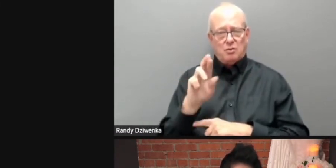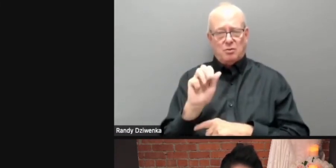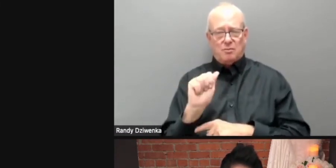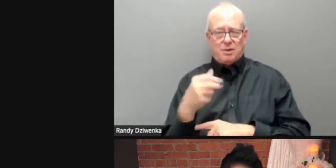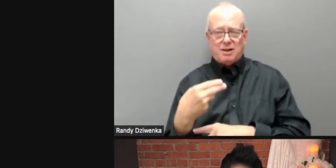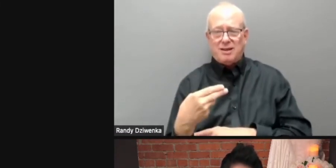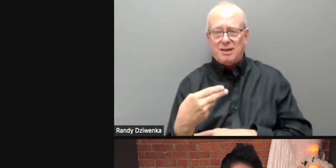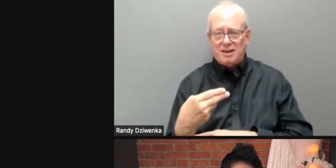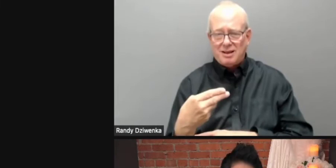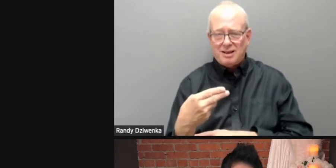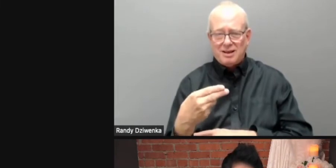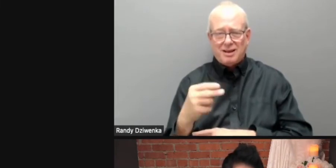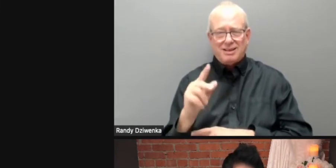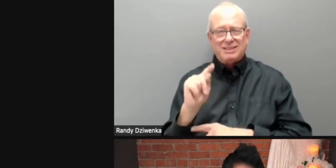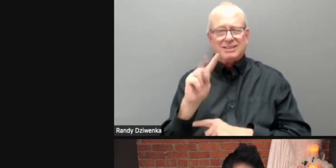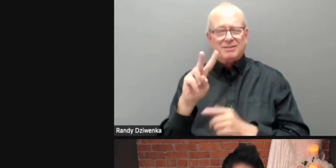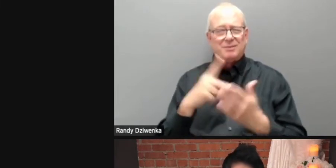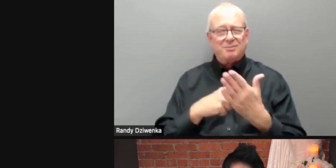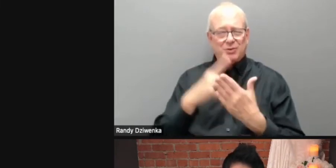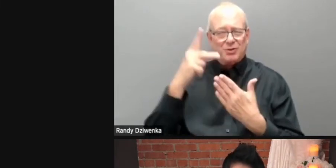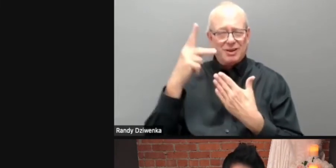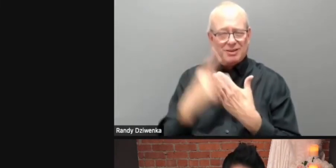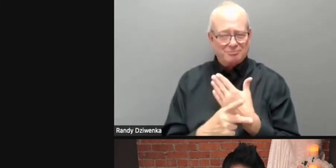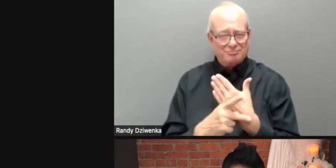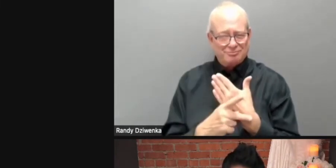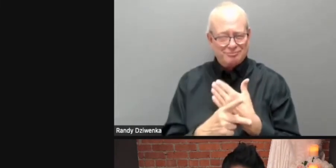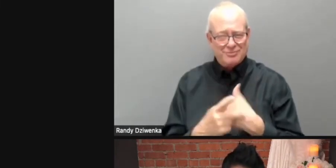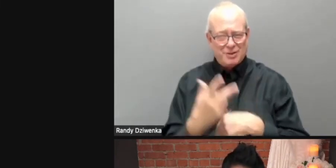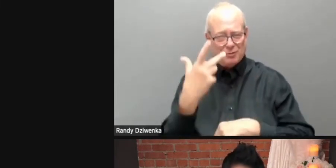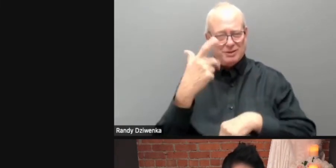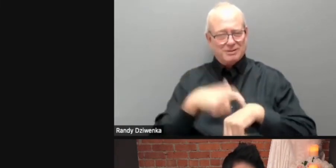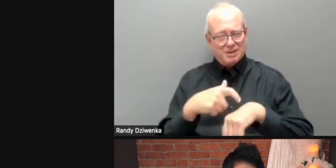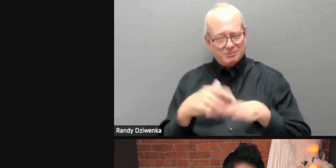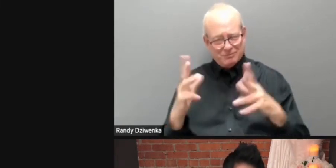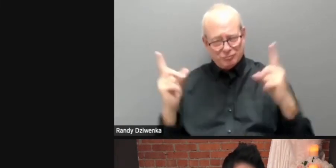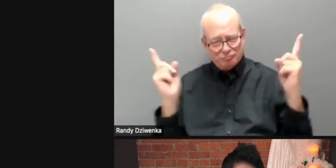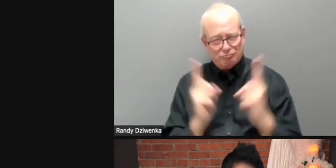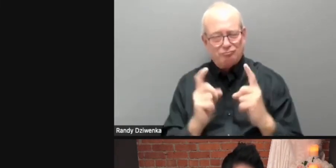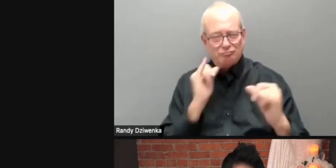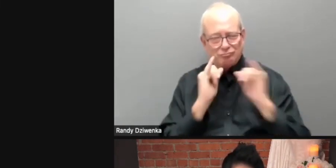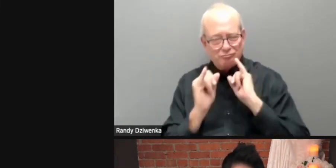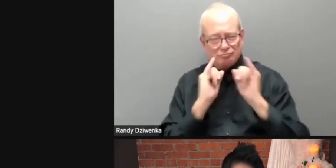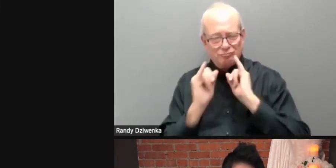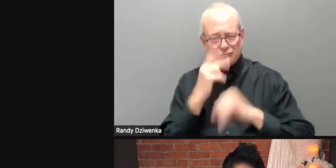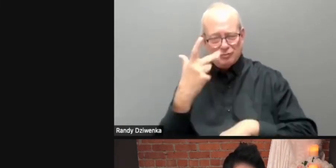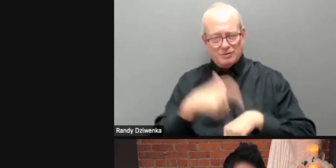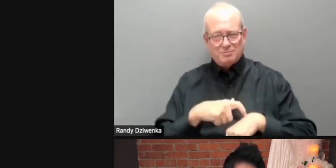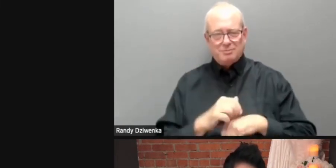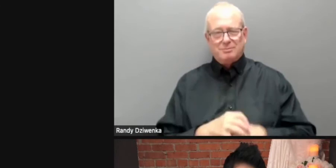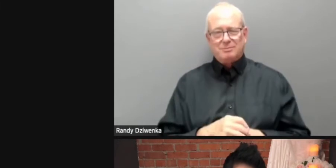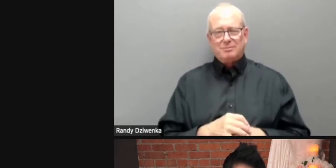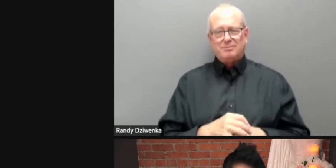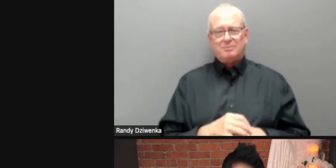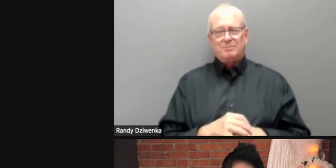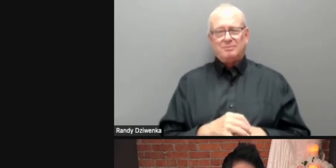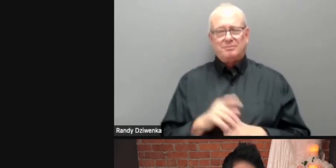has co-founded an organization called Lakshya Trust, which is the first of its kind in the state of